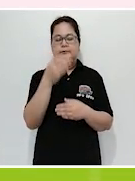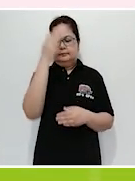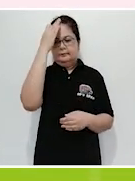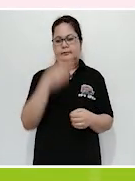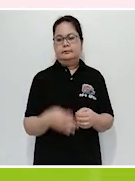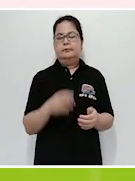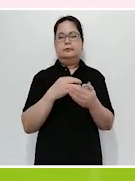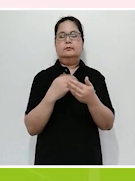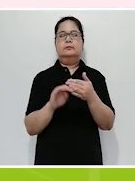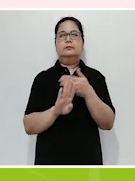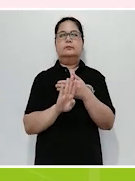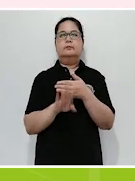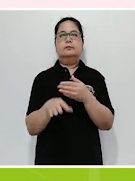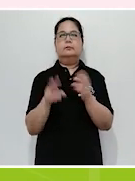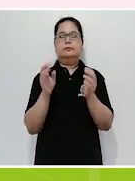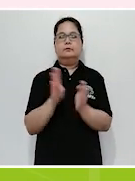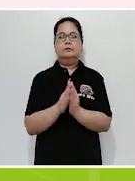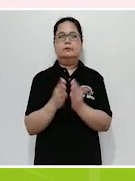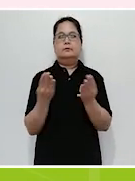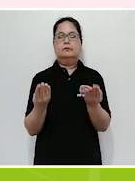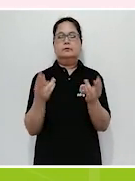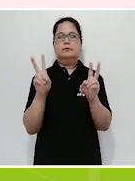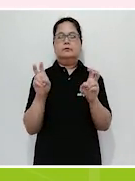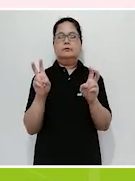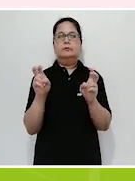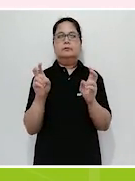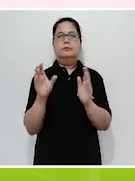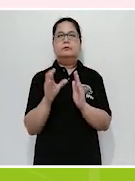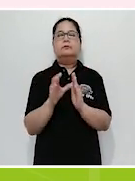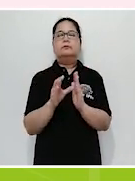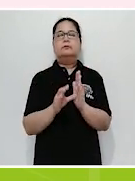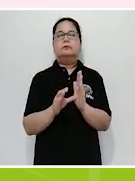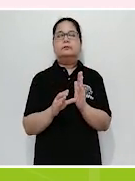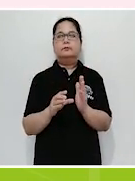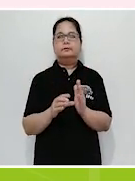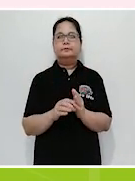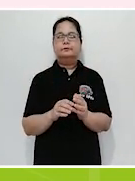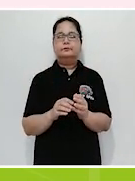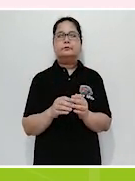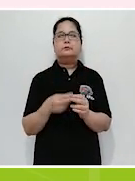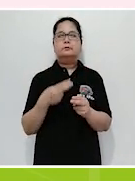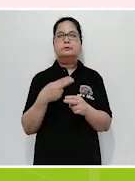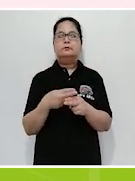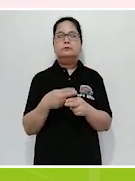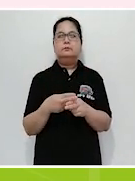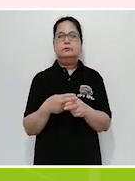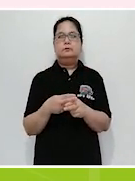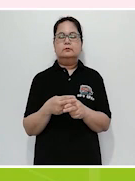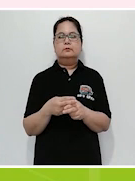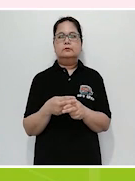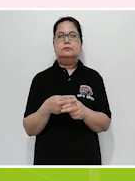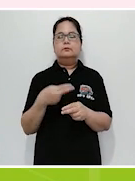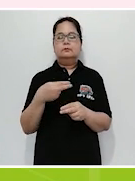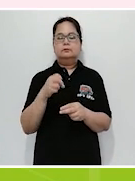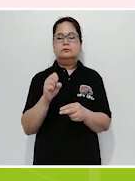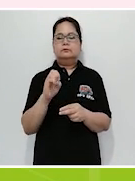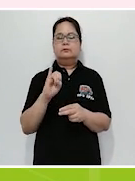Review the front and back of a book, the title, table of contents, the chapter